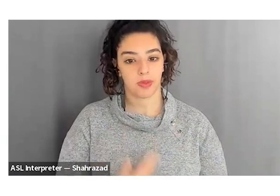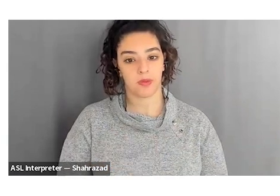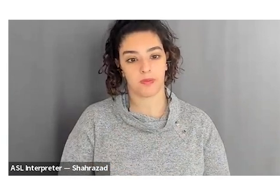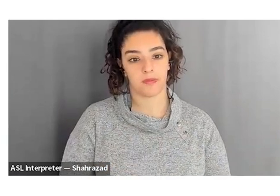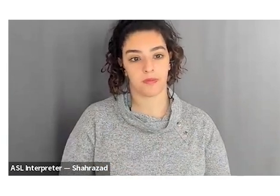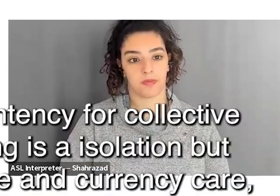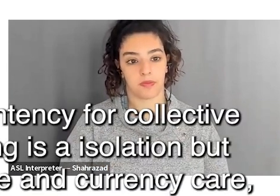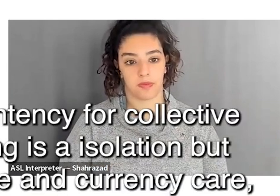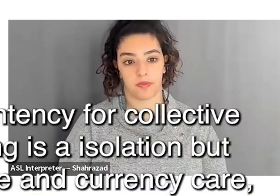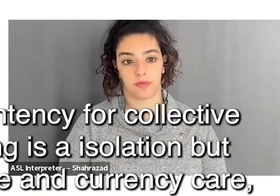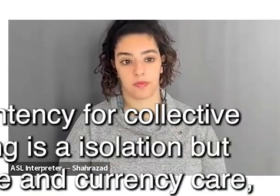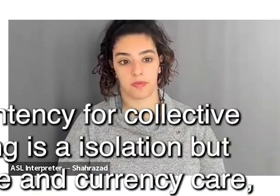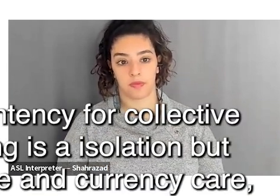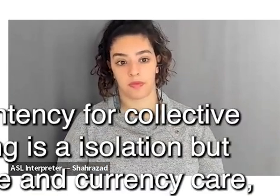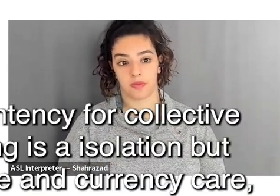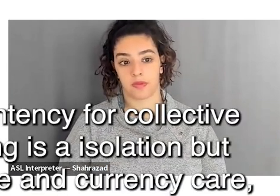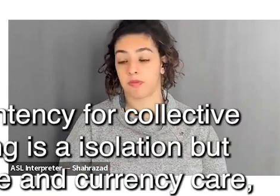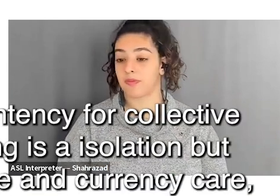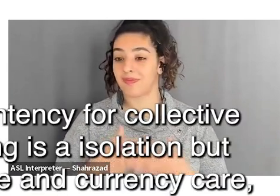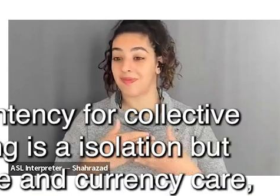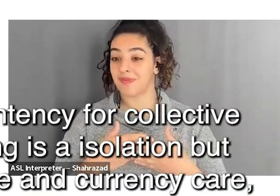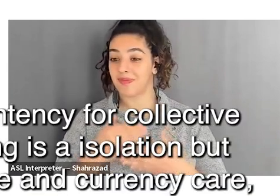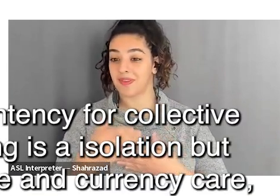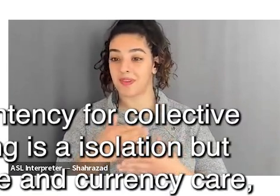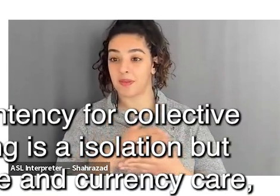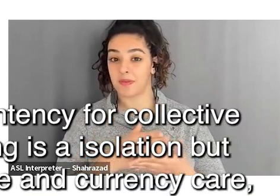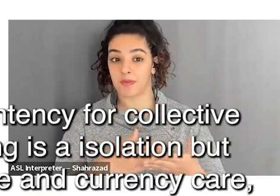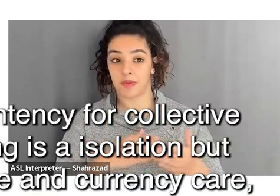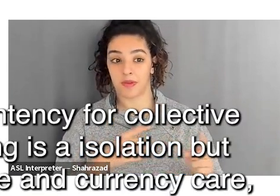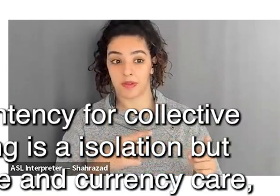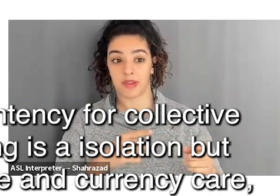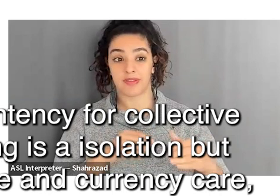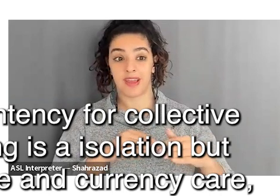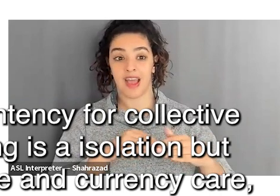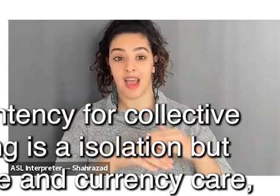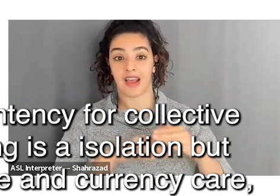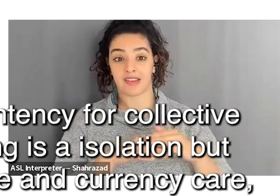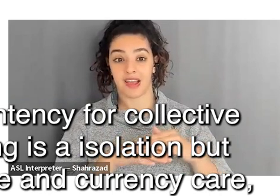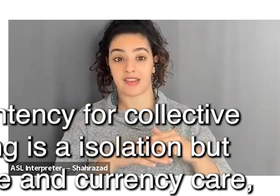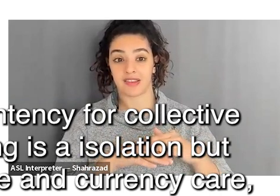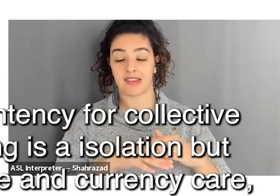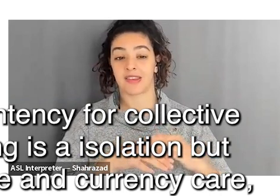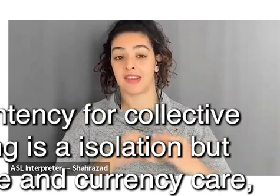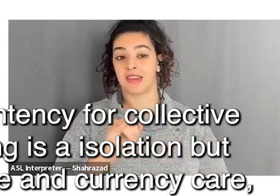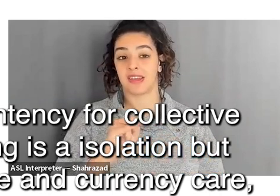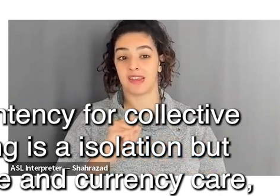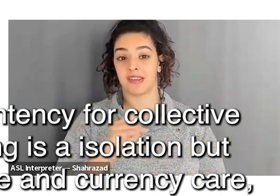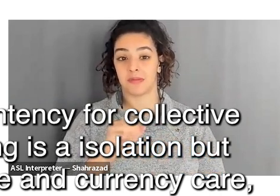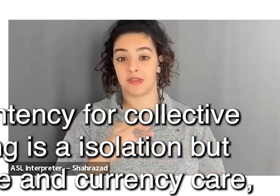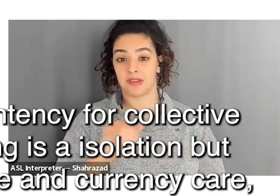Oh, and the next part is, the fourth part is access and intimacy for collective